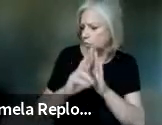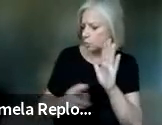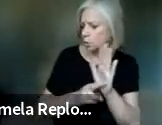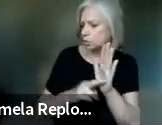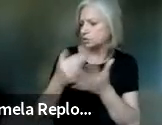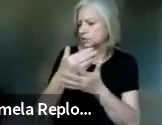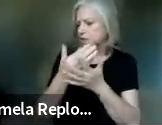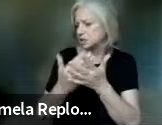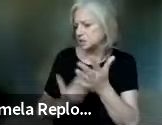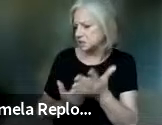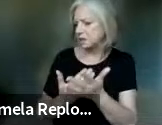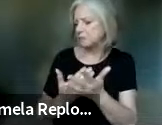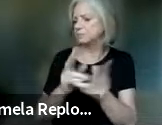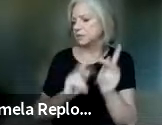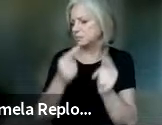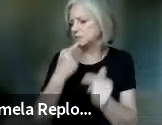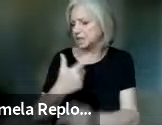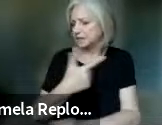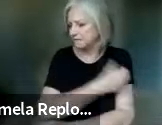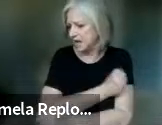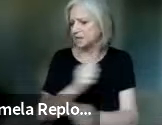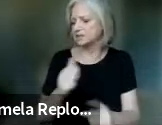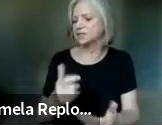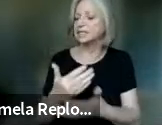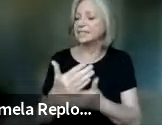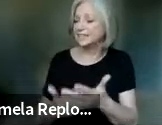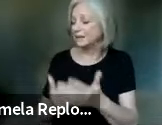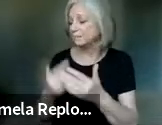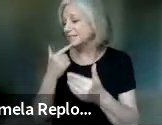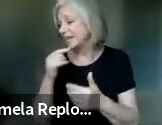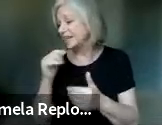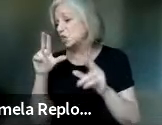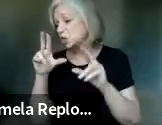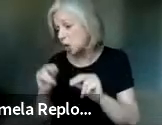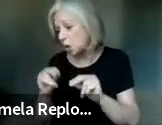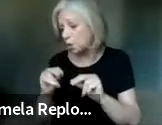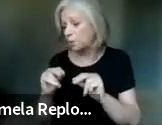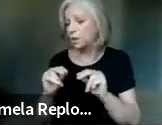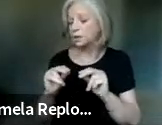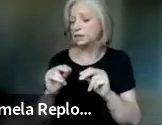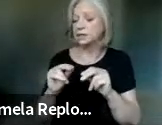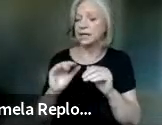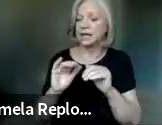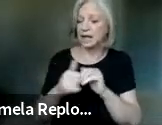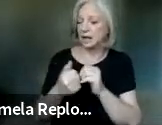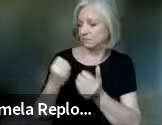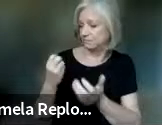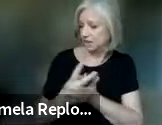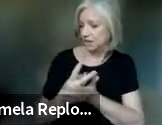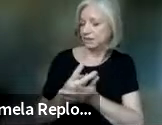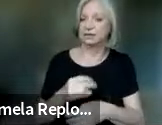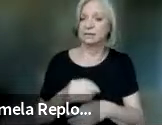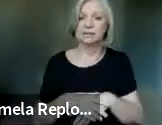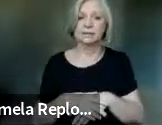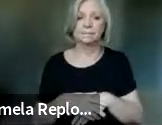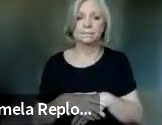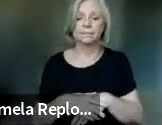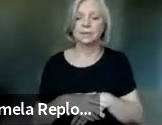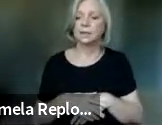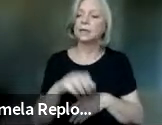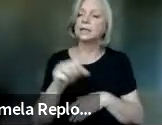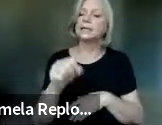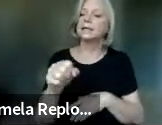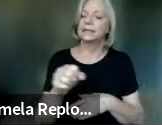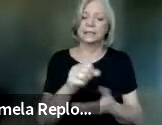not as it relates to mask wearing? And I think we got a similar question in the chat as well. Sure. So,